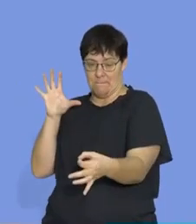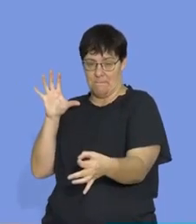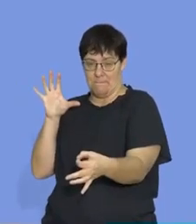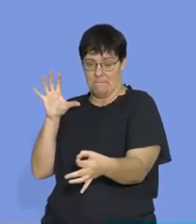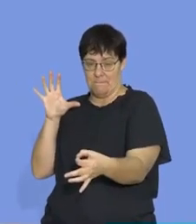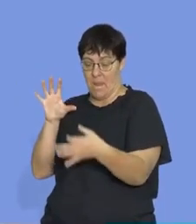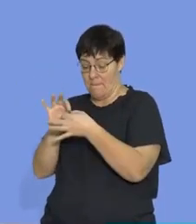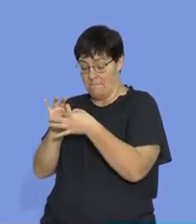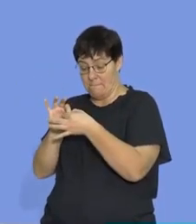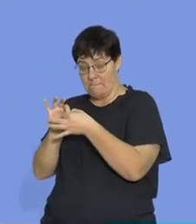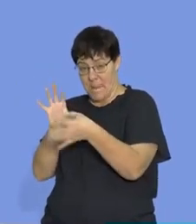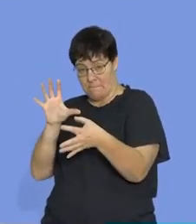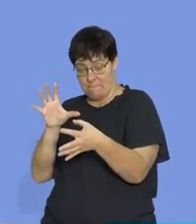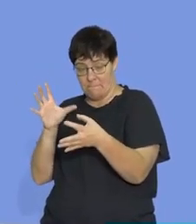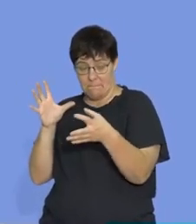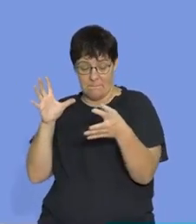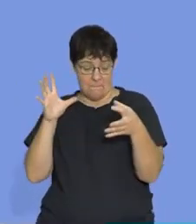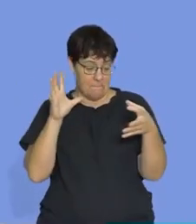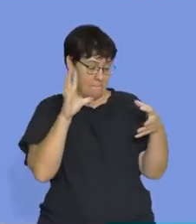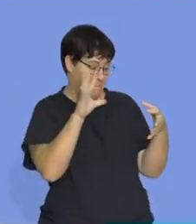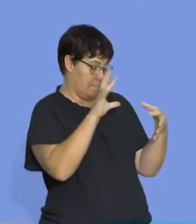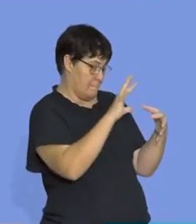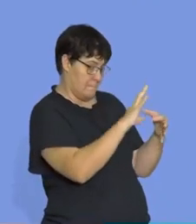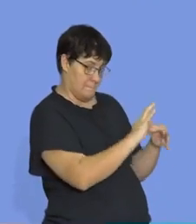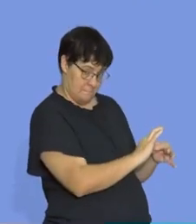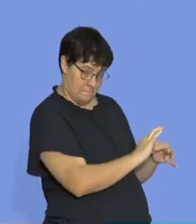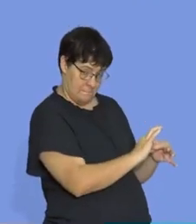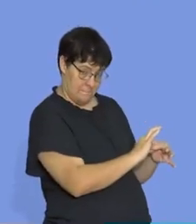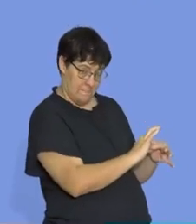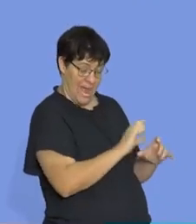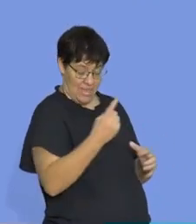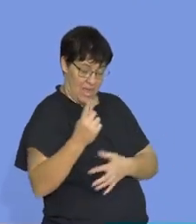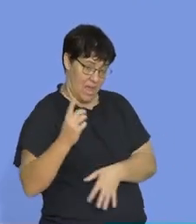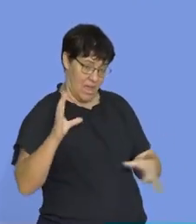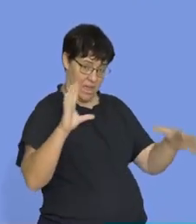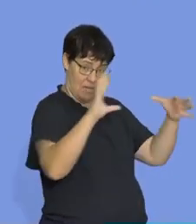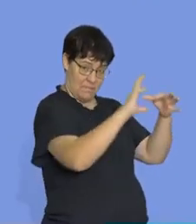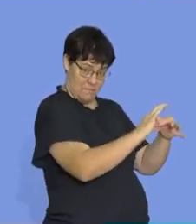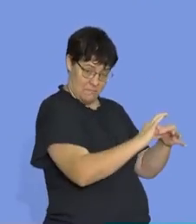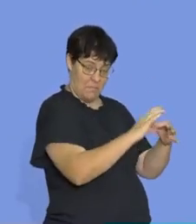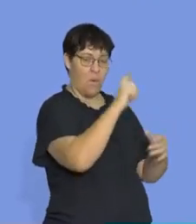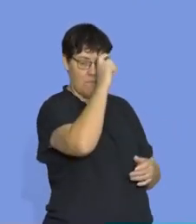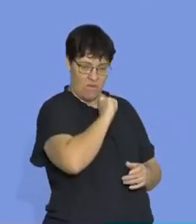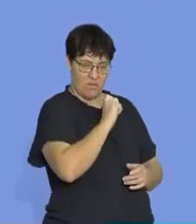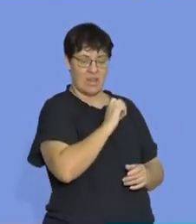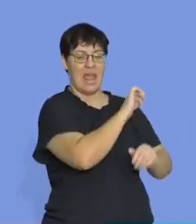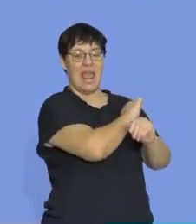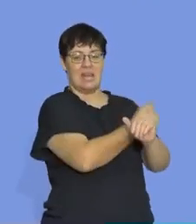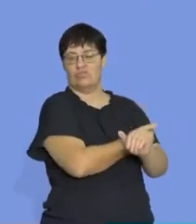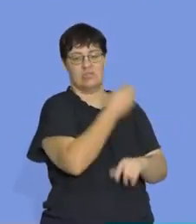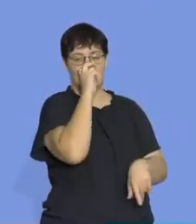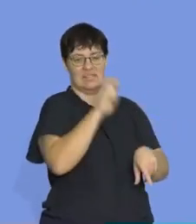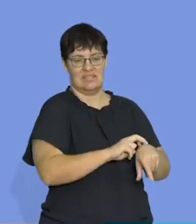immediately we start forming new substances, the energy is released. That's why the profile shows a drop in energy. And